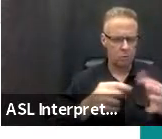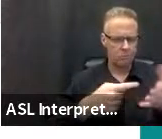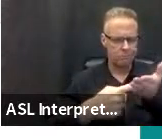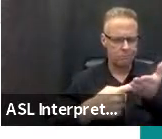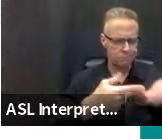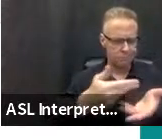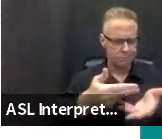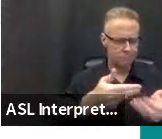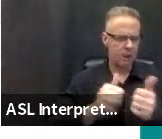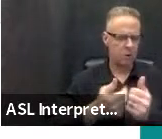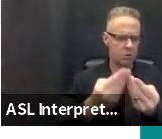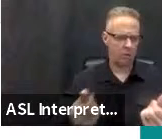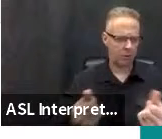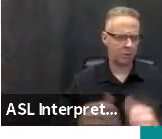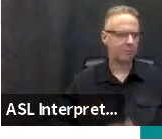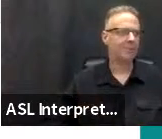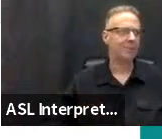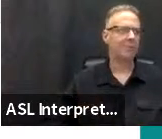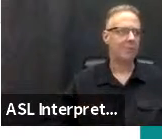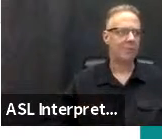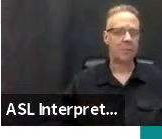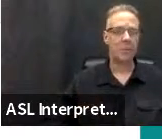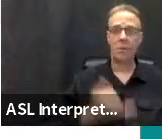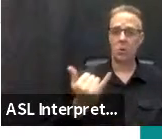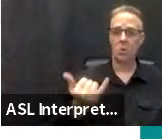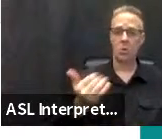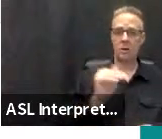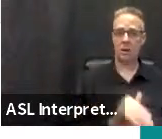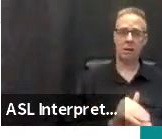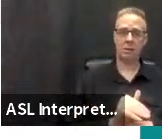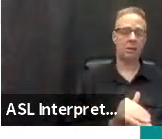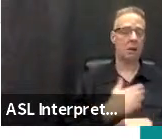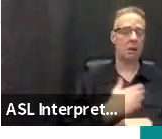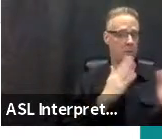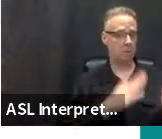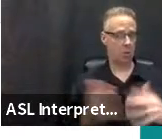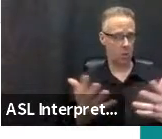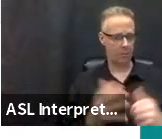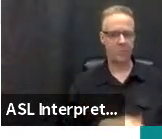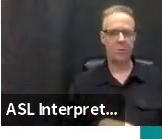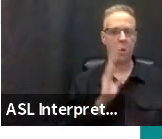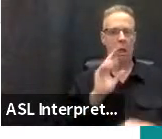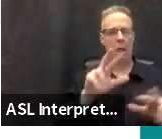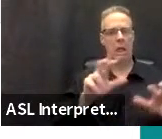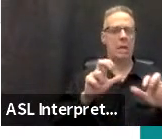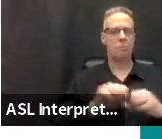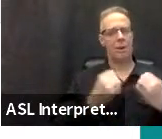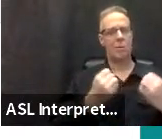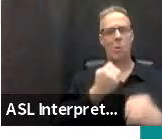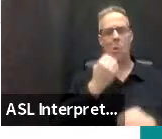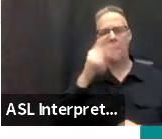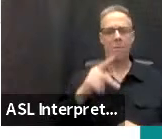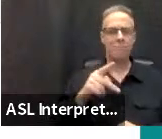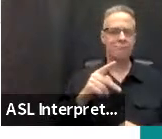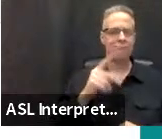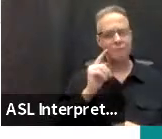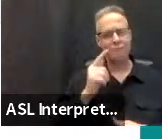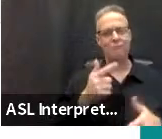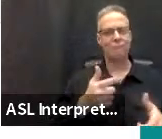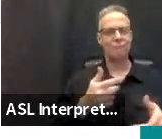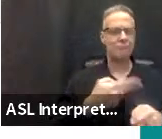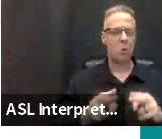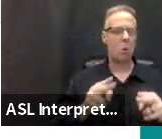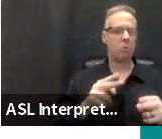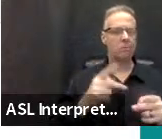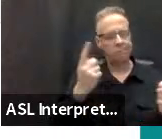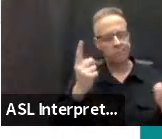Next slide. So for tonight, our agenda is we're going to do an icebreaker, just do a quick review of meeting agreements,